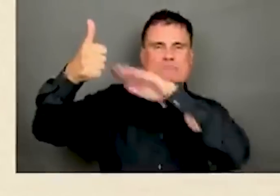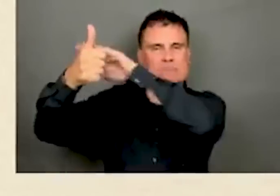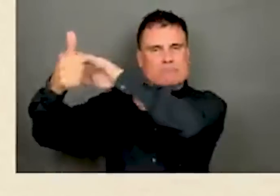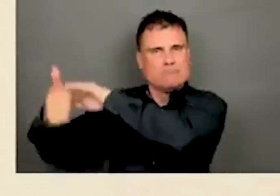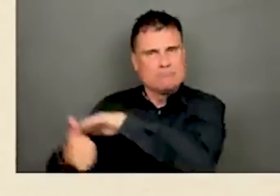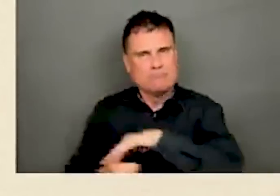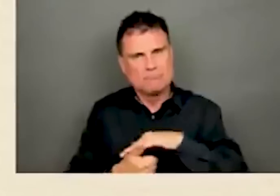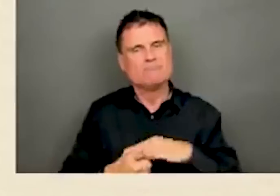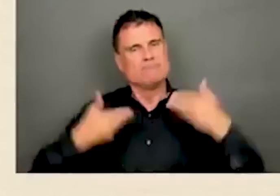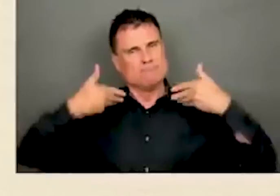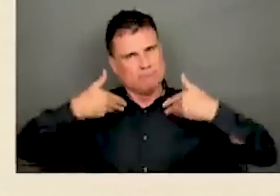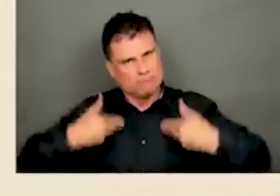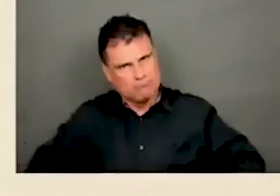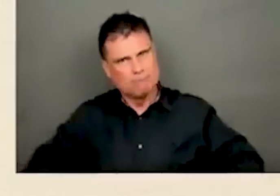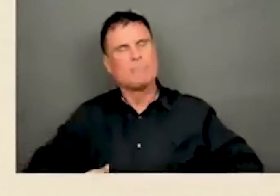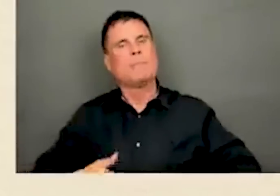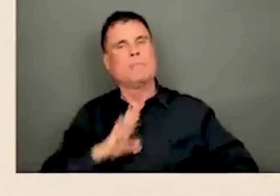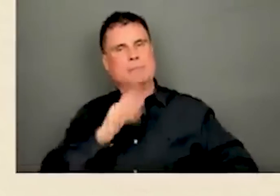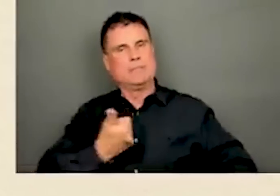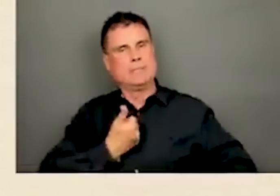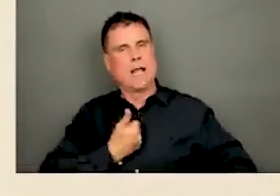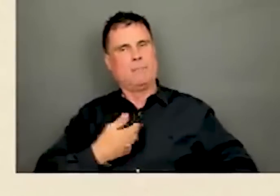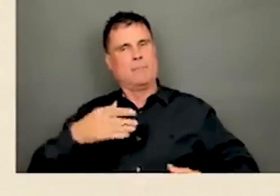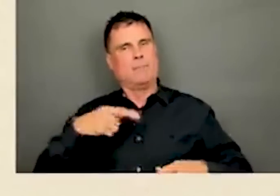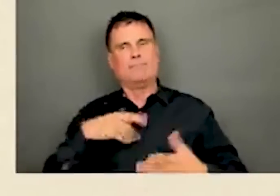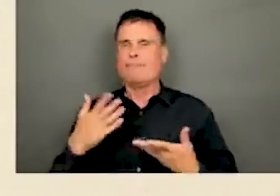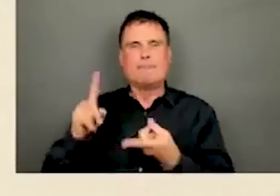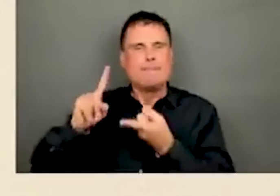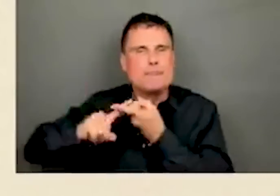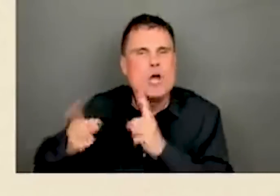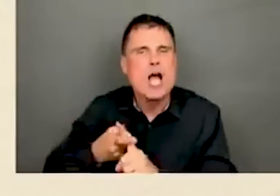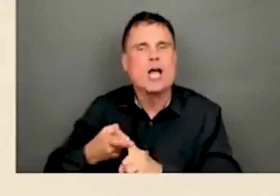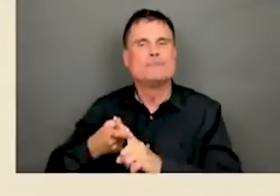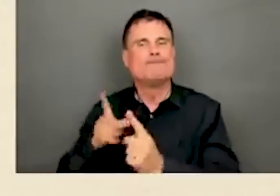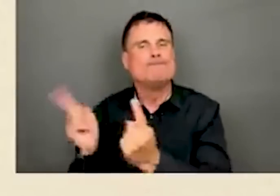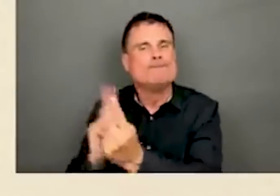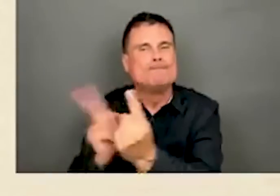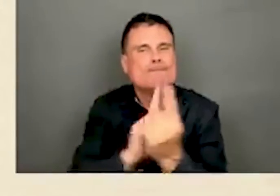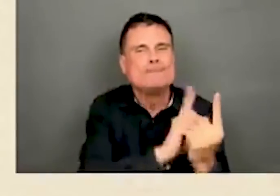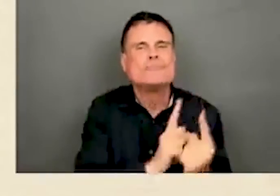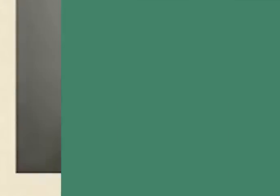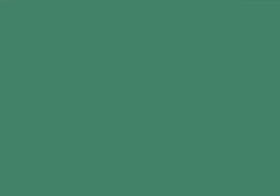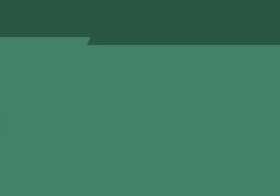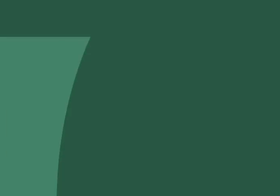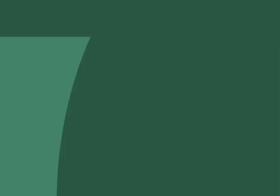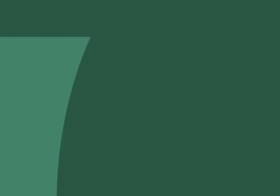make friends. And so I'm looking forward to that. Thanks, everybody, for the opportunity. I greatly appreciate it.